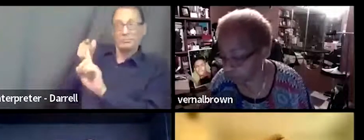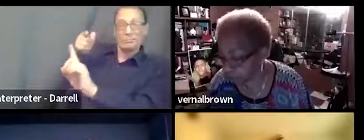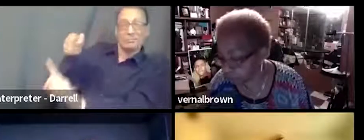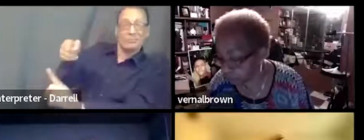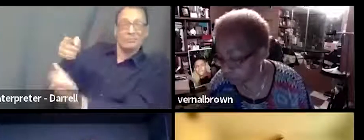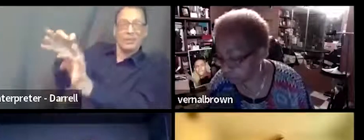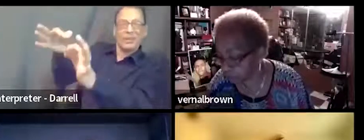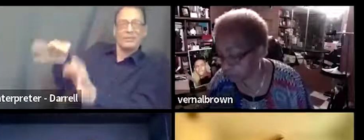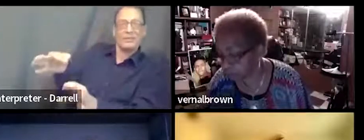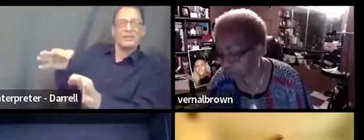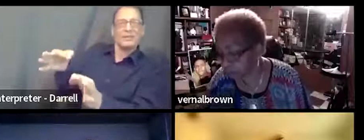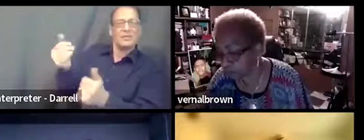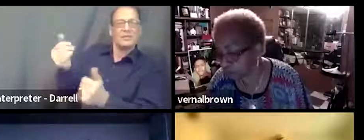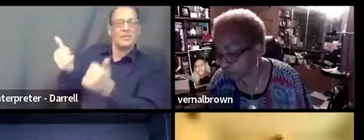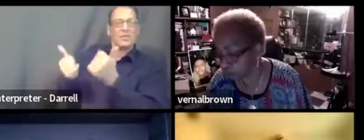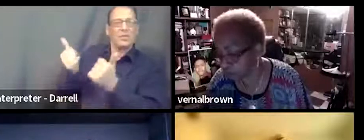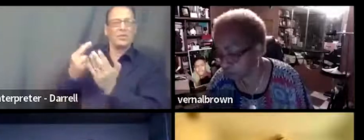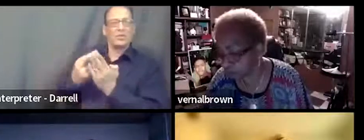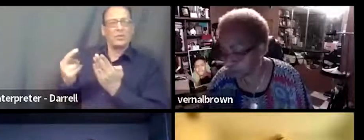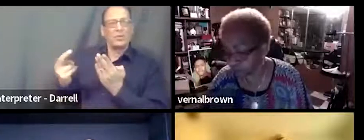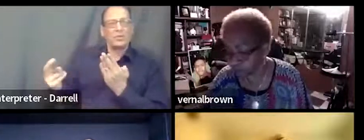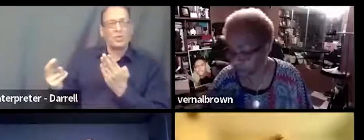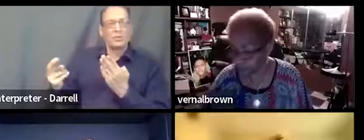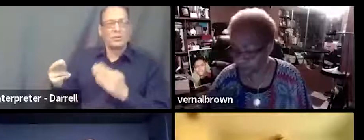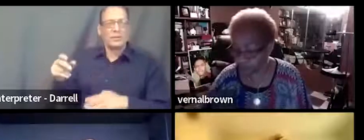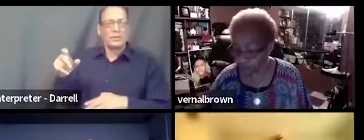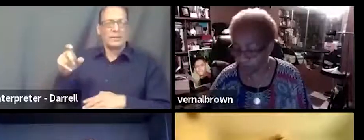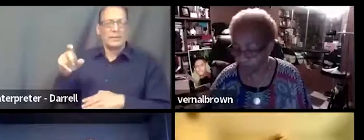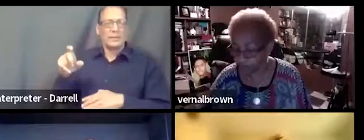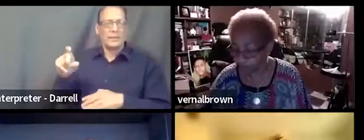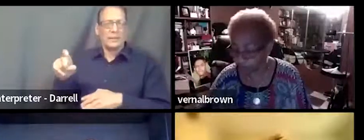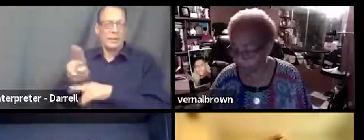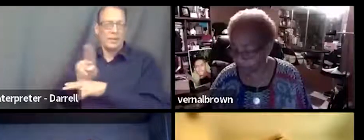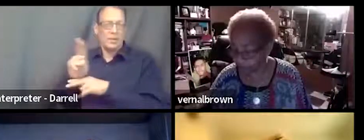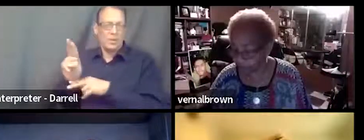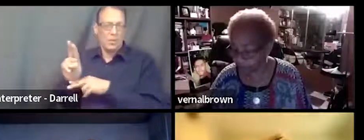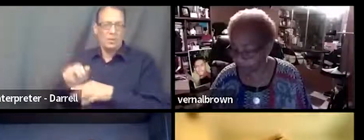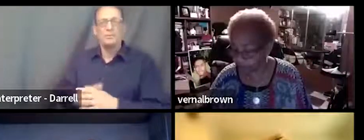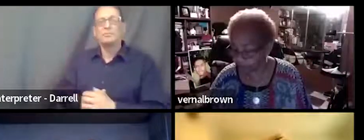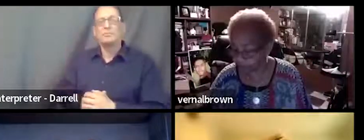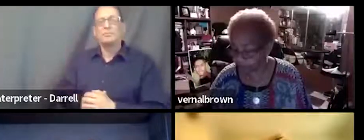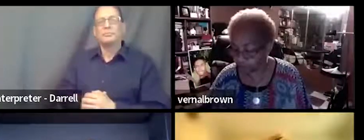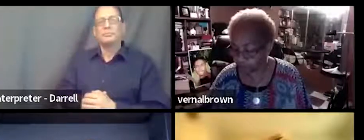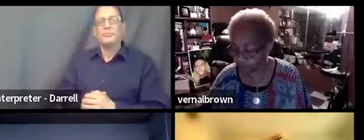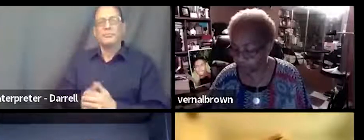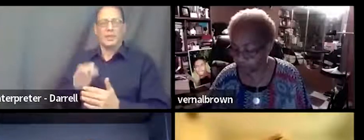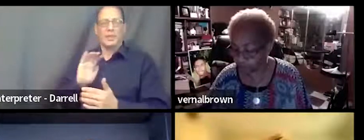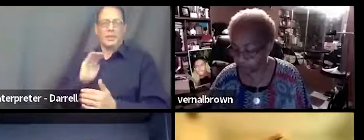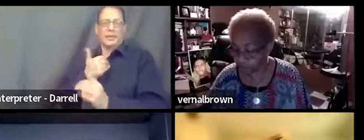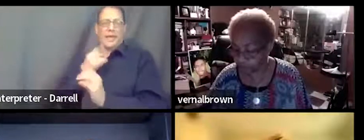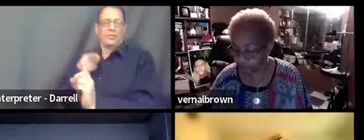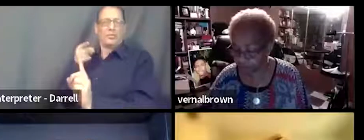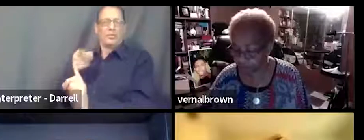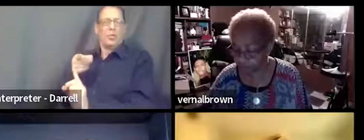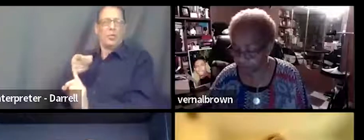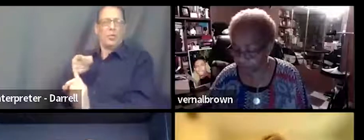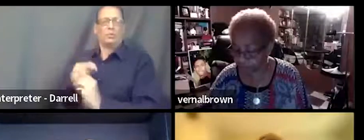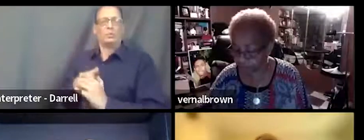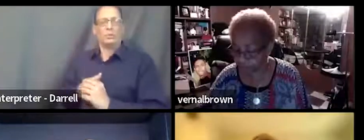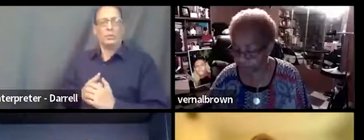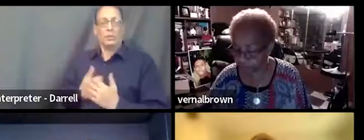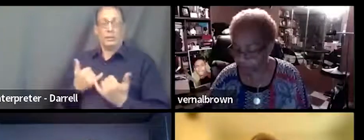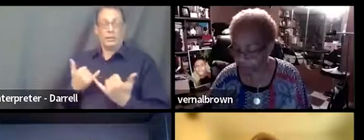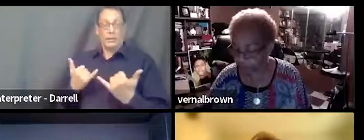what resources we need to expend in the future. And that really is what we're trying to do. So the contract in front of